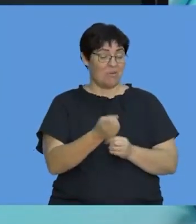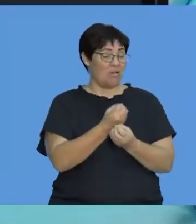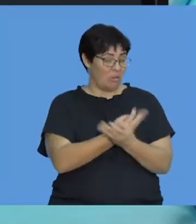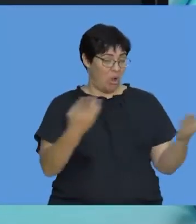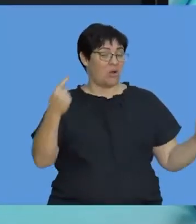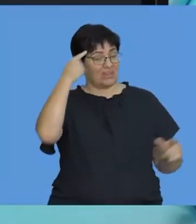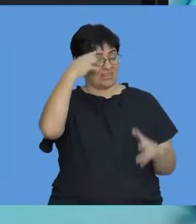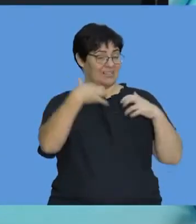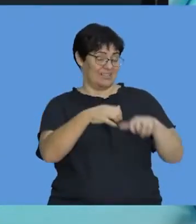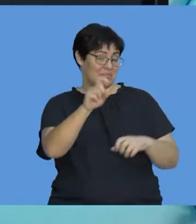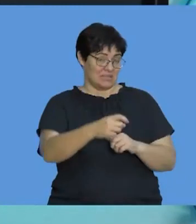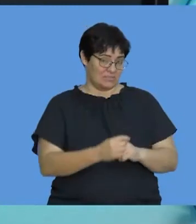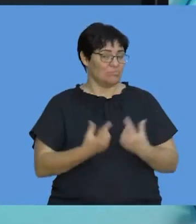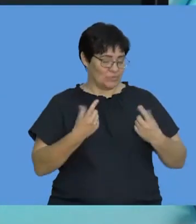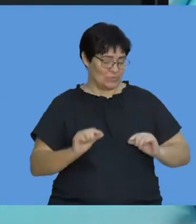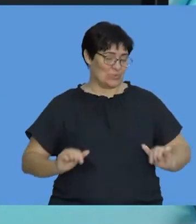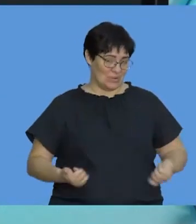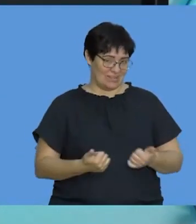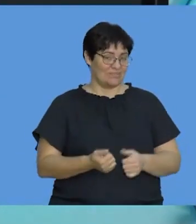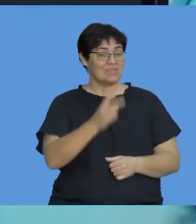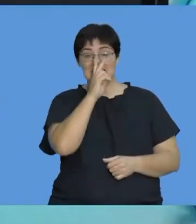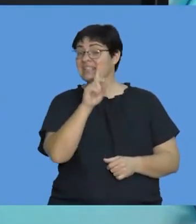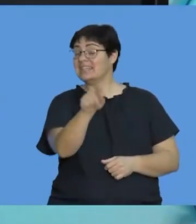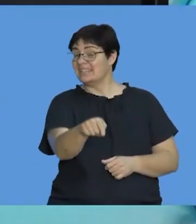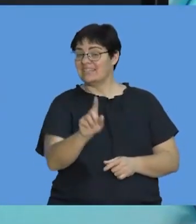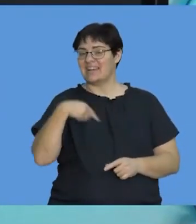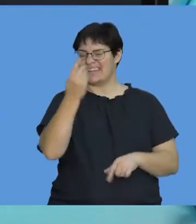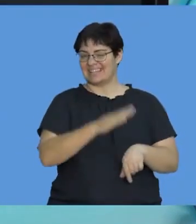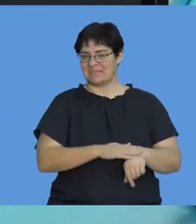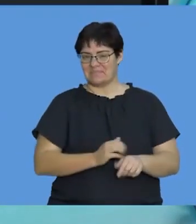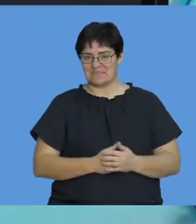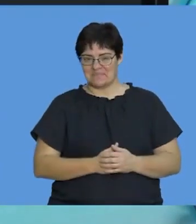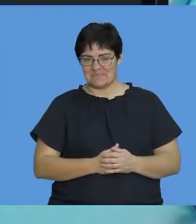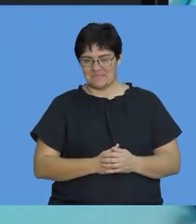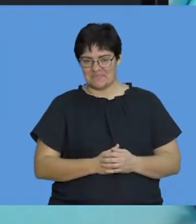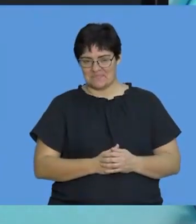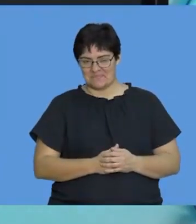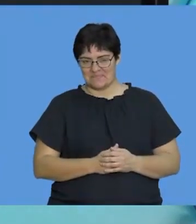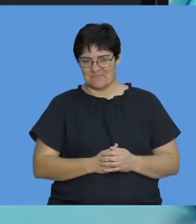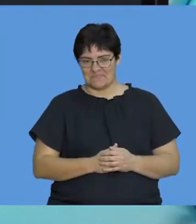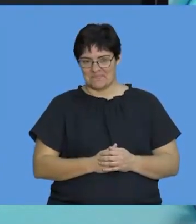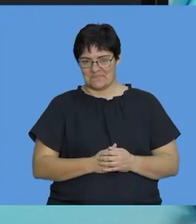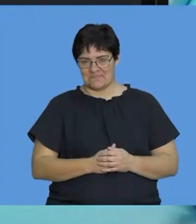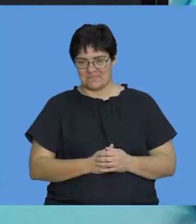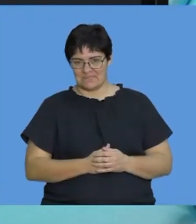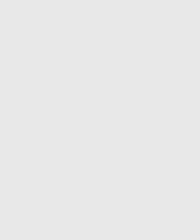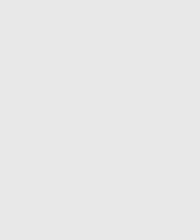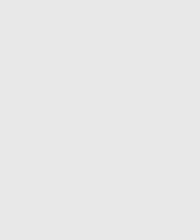it. Lots to think about, but it's okay, we did well, and I will see you next time.